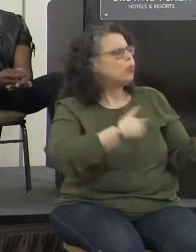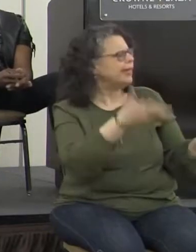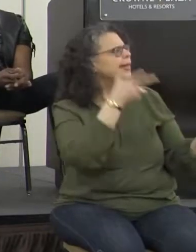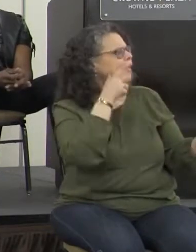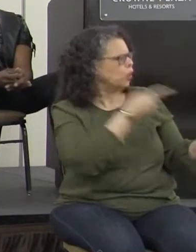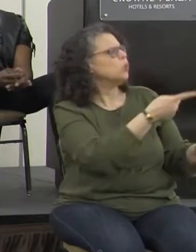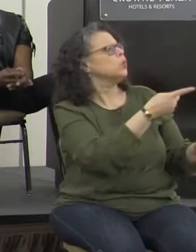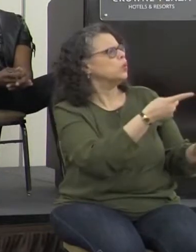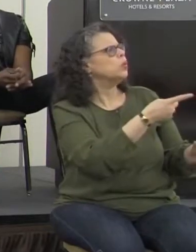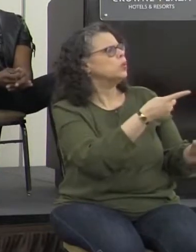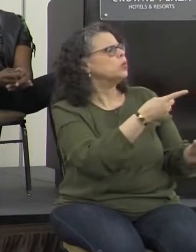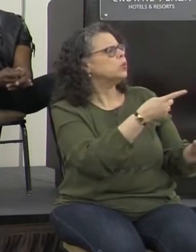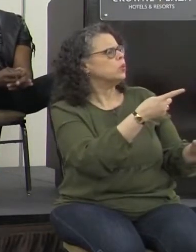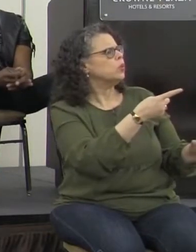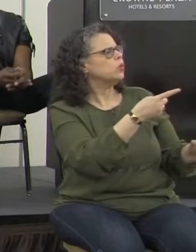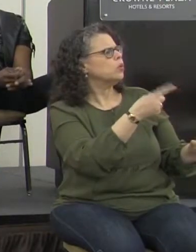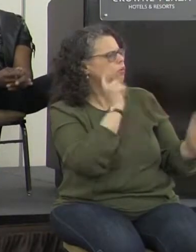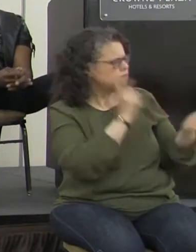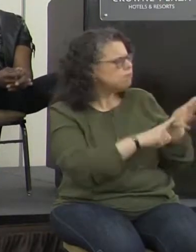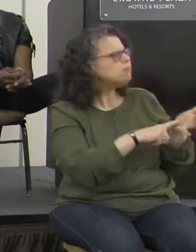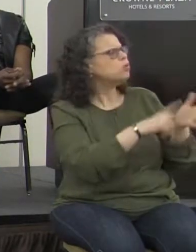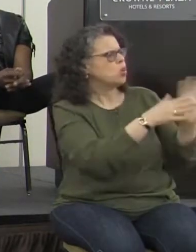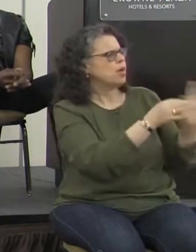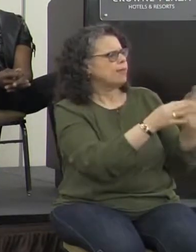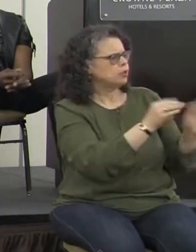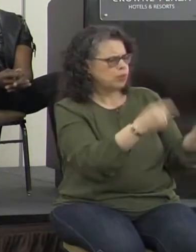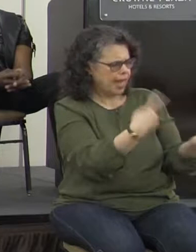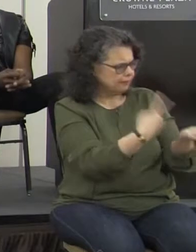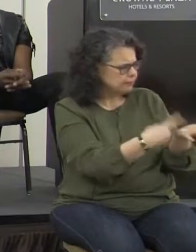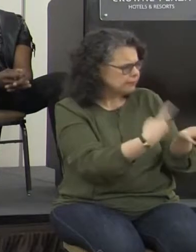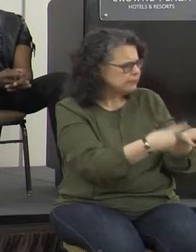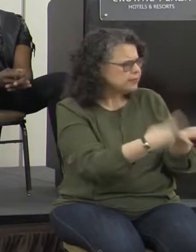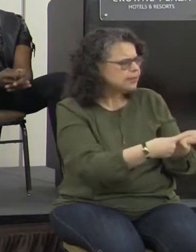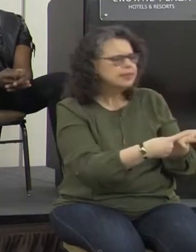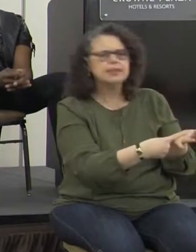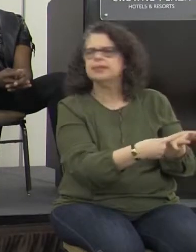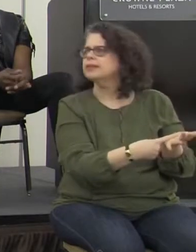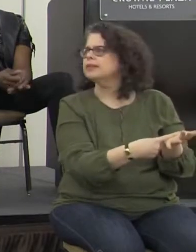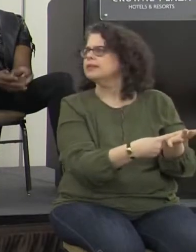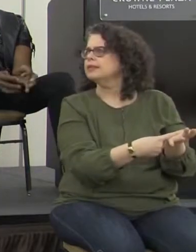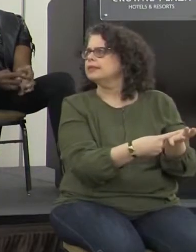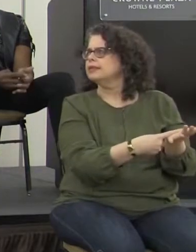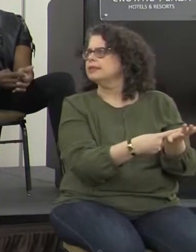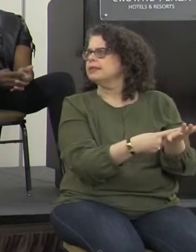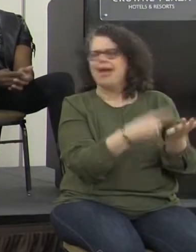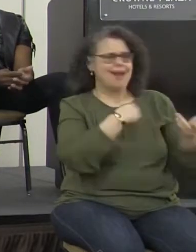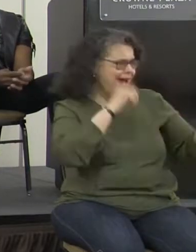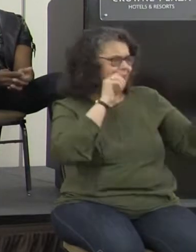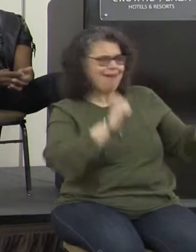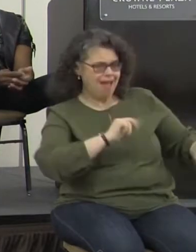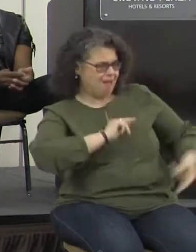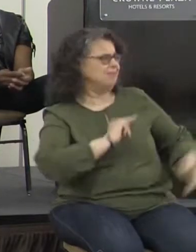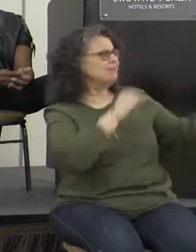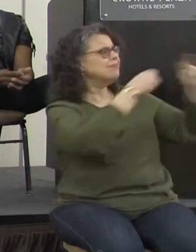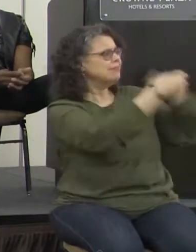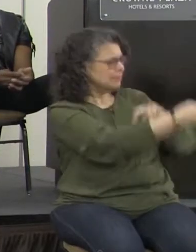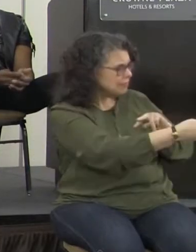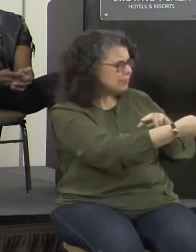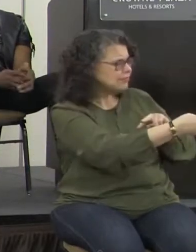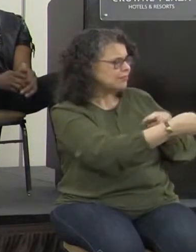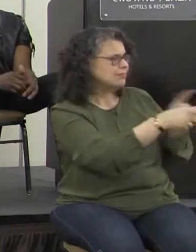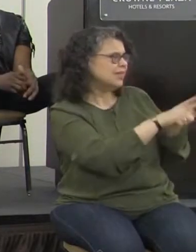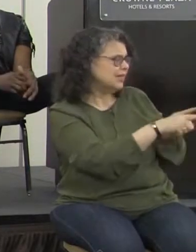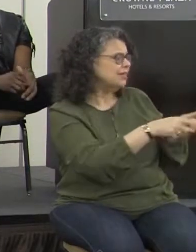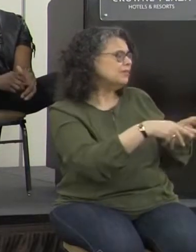and I think it's something that we can talk about, and I can put myself a little bit in your shoes as a